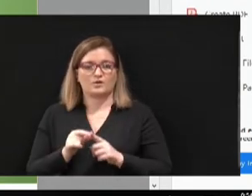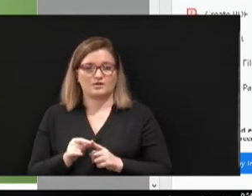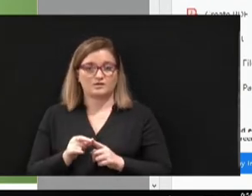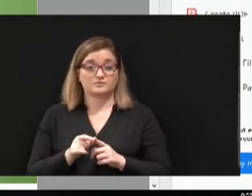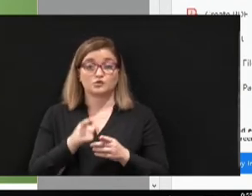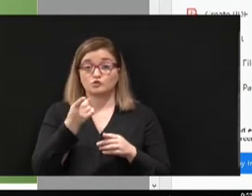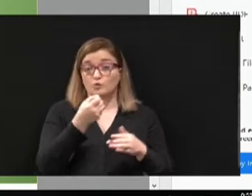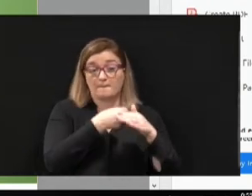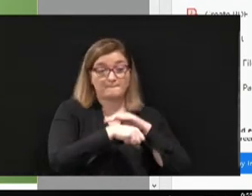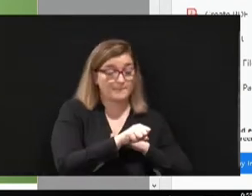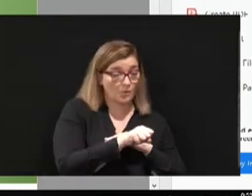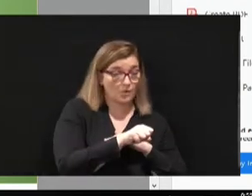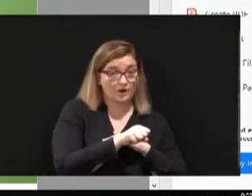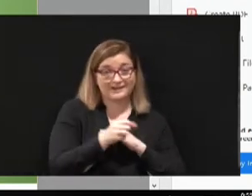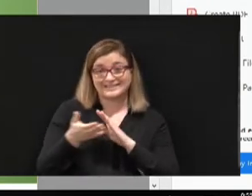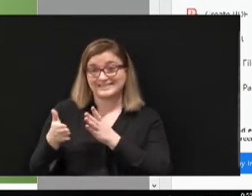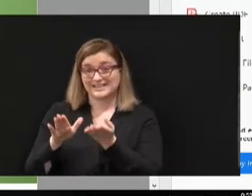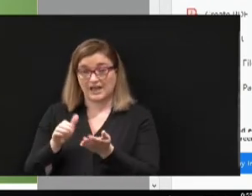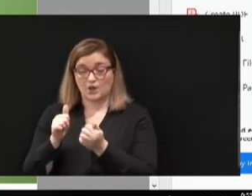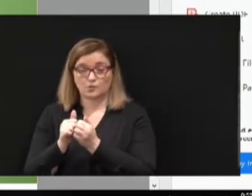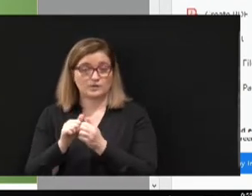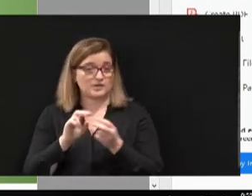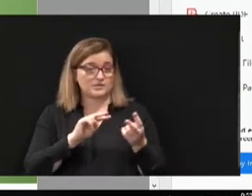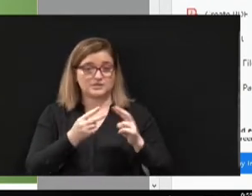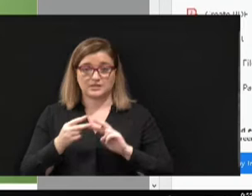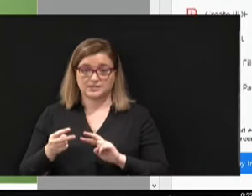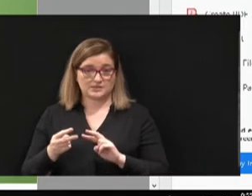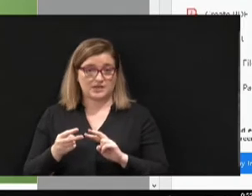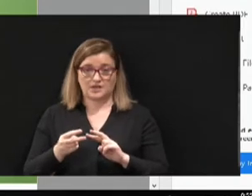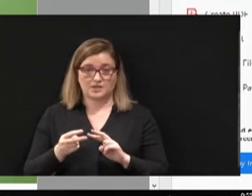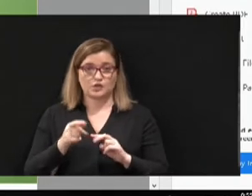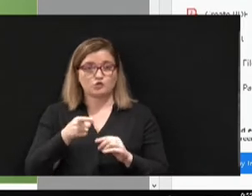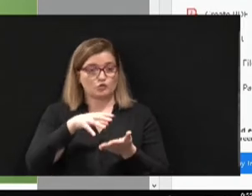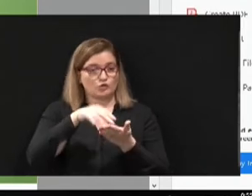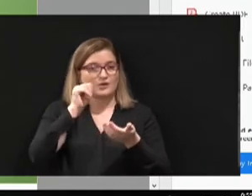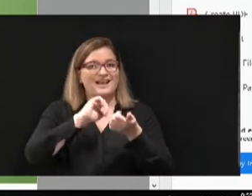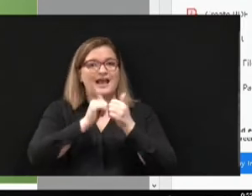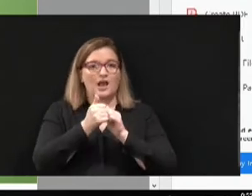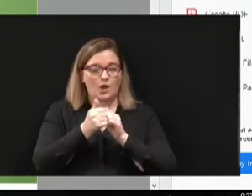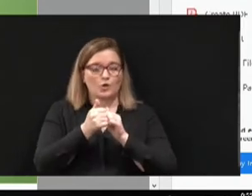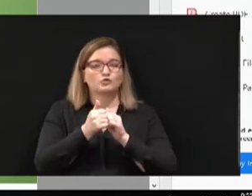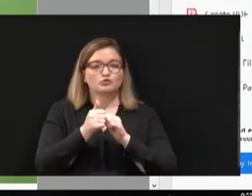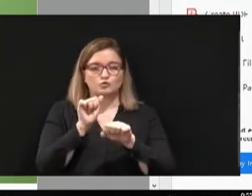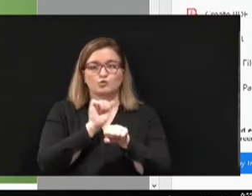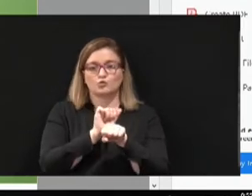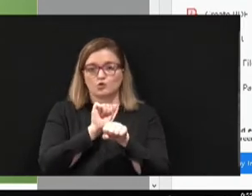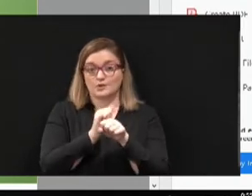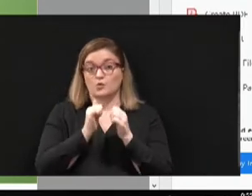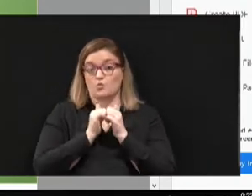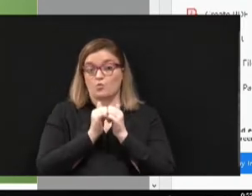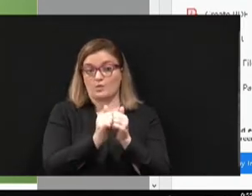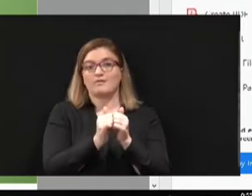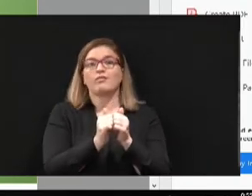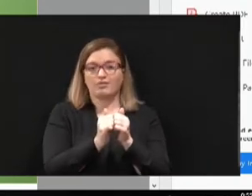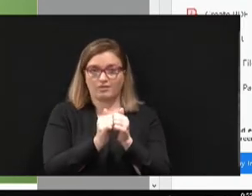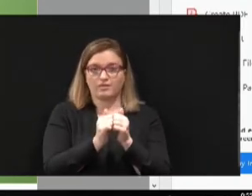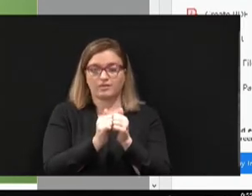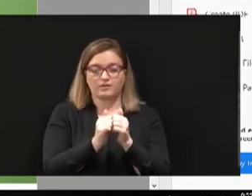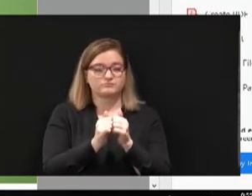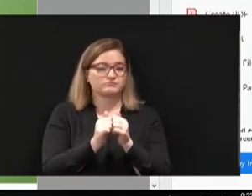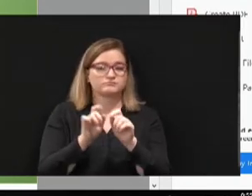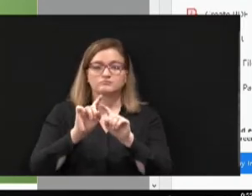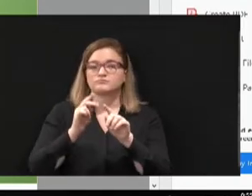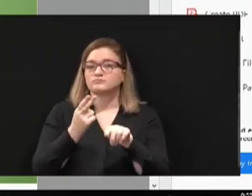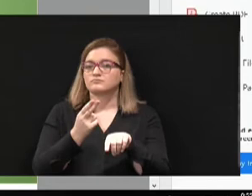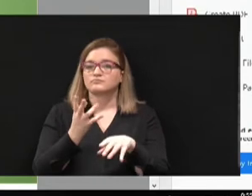dyslexia. It doesn't go away. You learn how to work around it. This technique or approach that